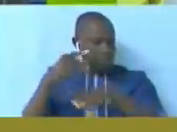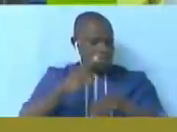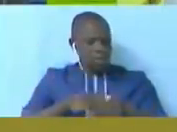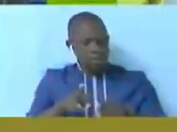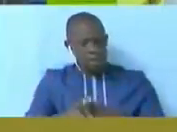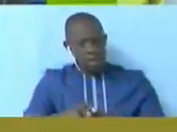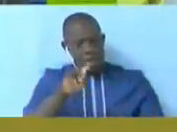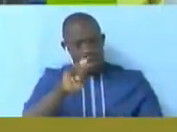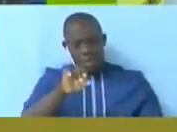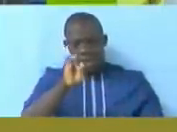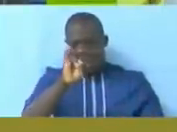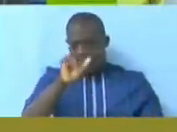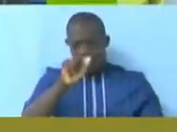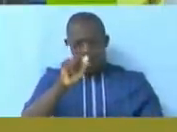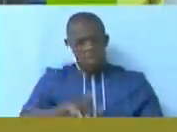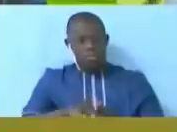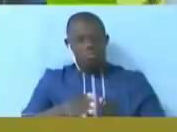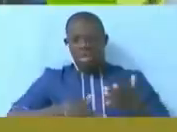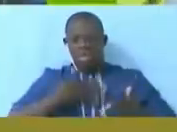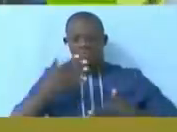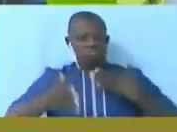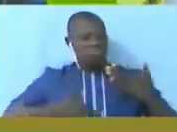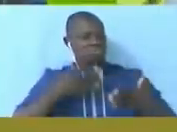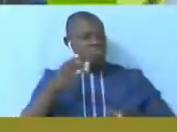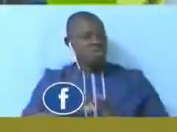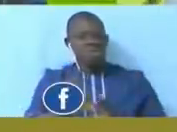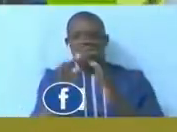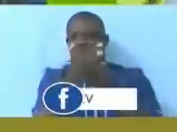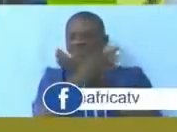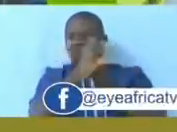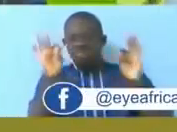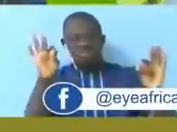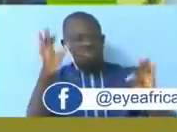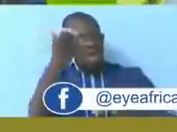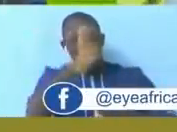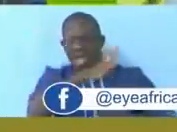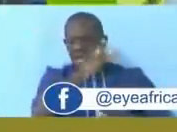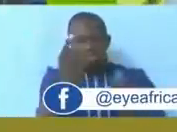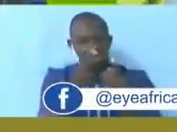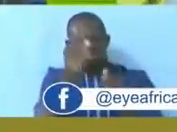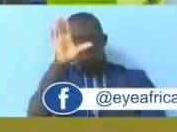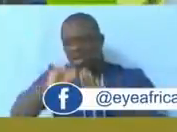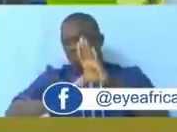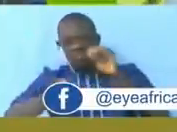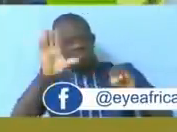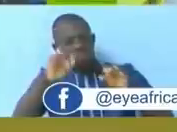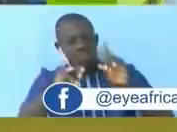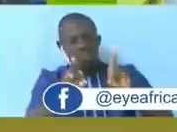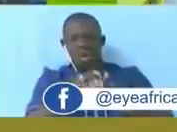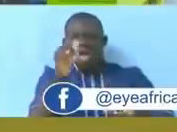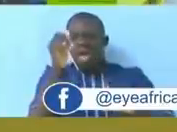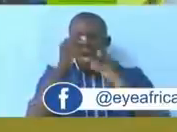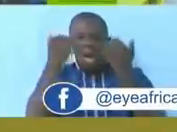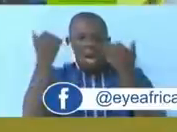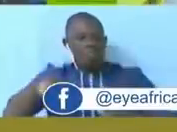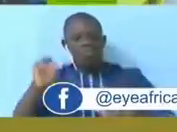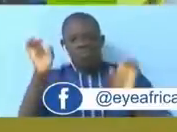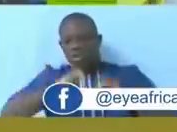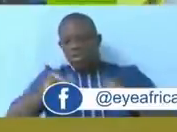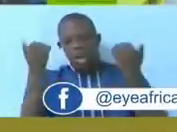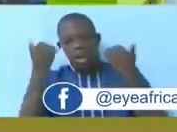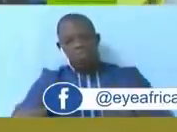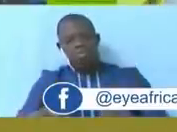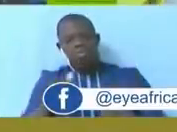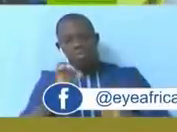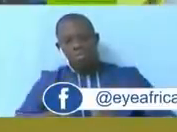the NIA enjoy a complete total blanket impunity in this country. Kadung NIA wo jamano lan witol mum molat men yalon ka kukela nun kesebu ka